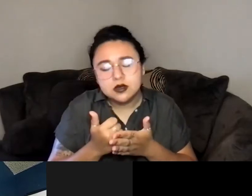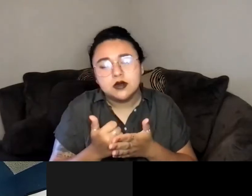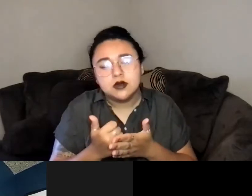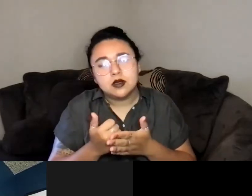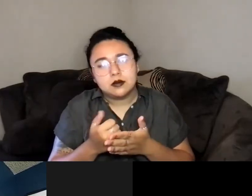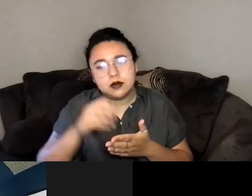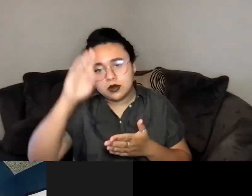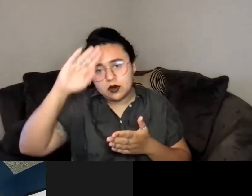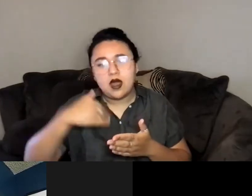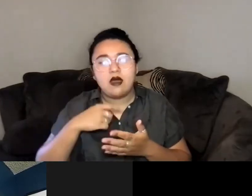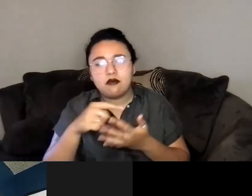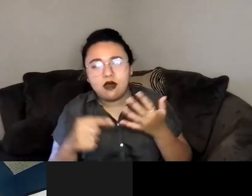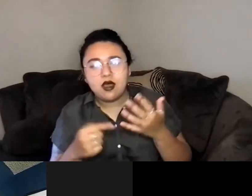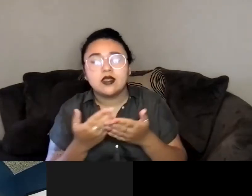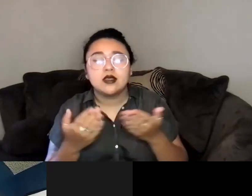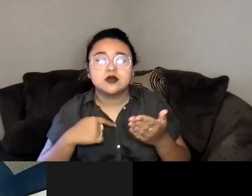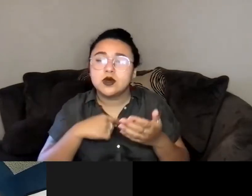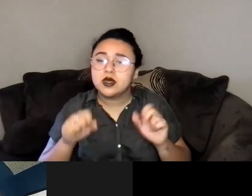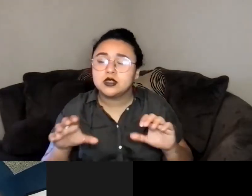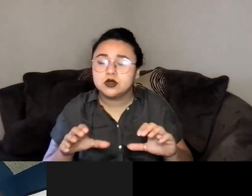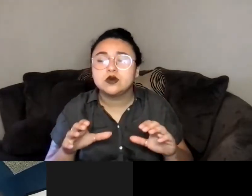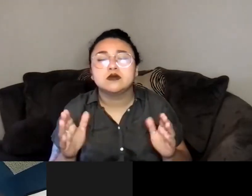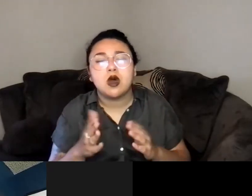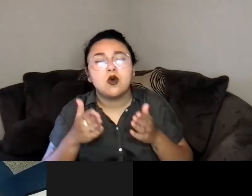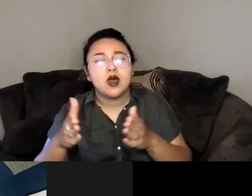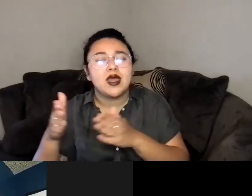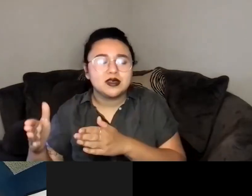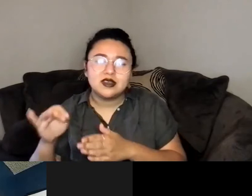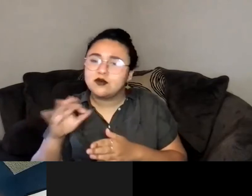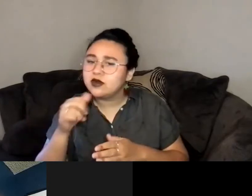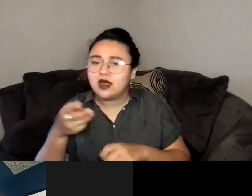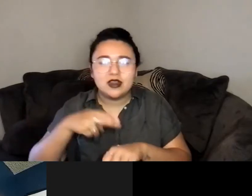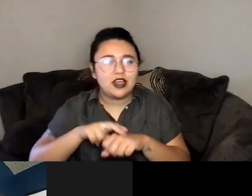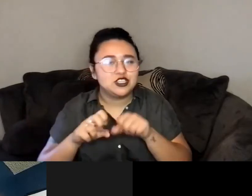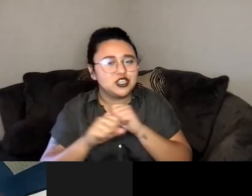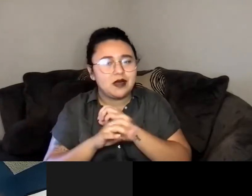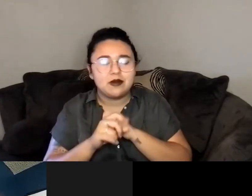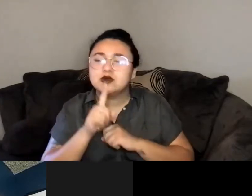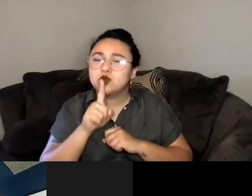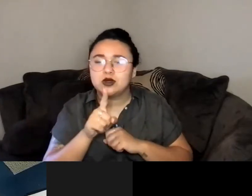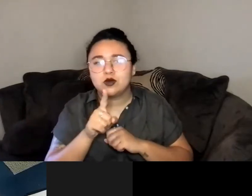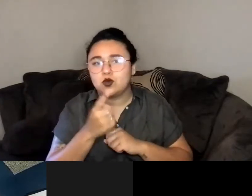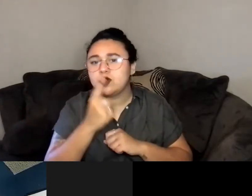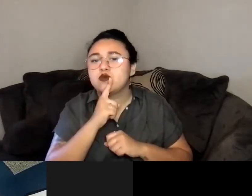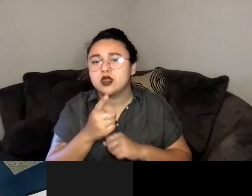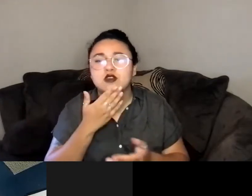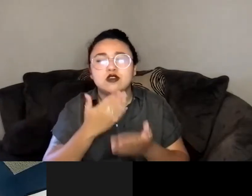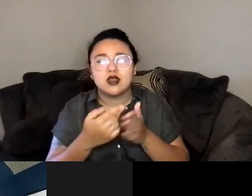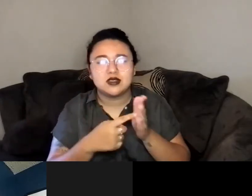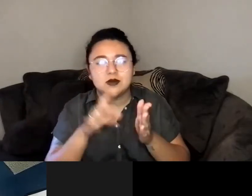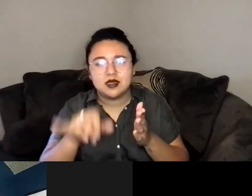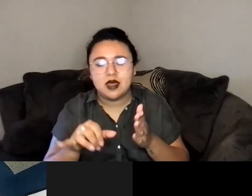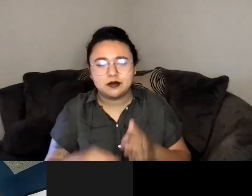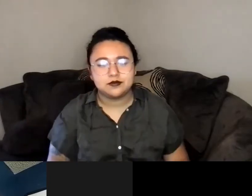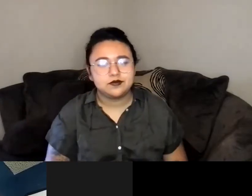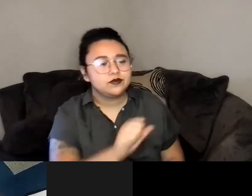there are things we can do in the smaller ways, even if we don't get the national campaign. I think that's a great example of that, Bill.